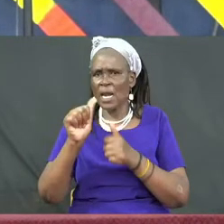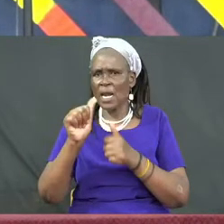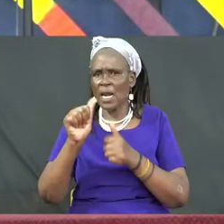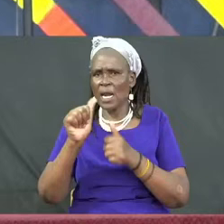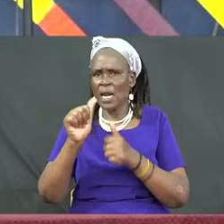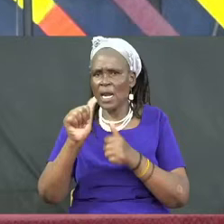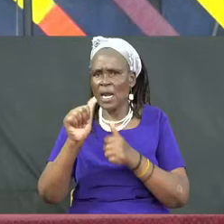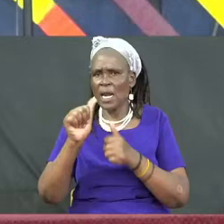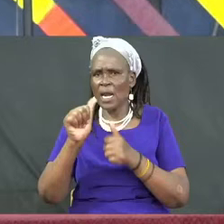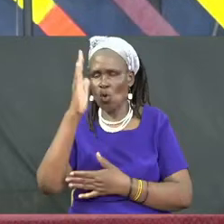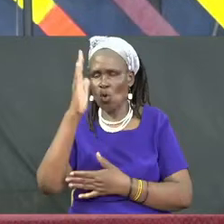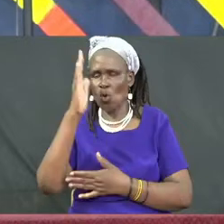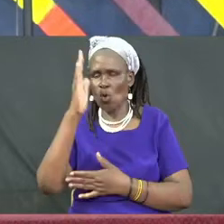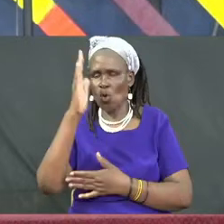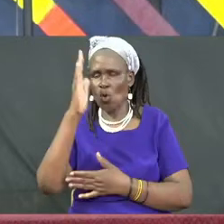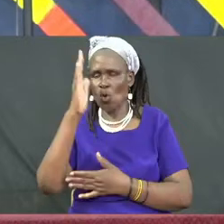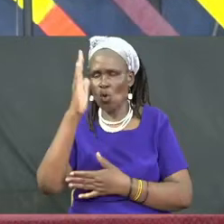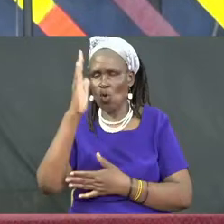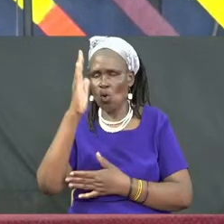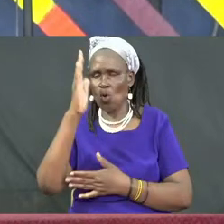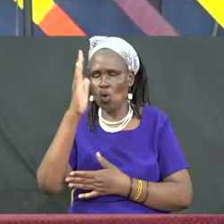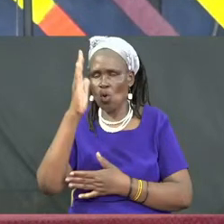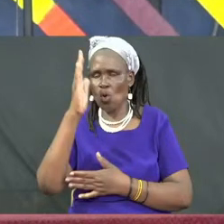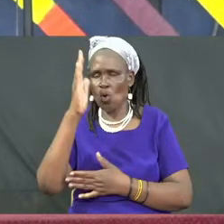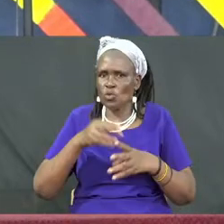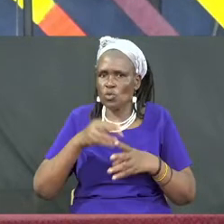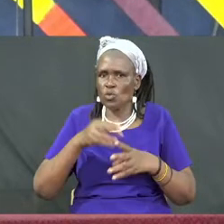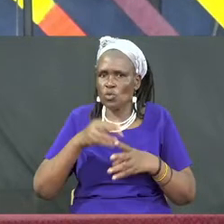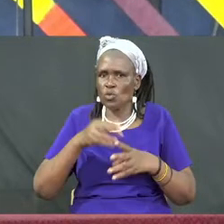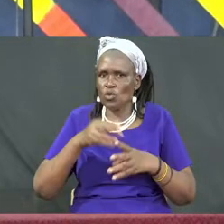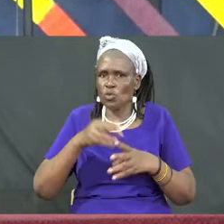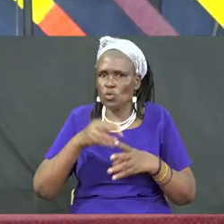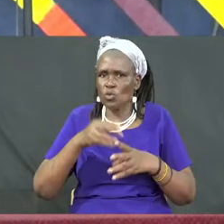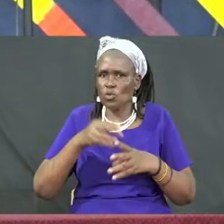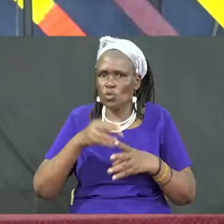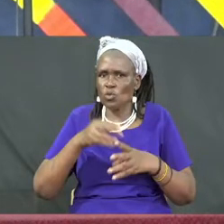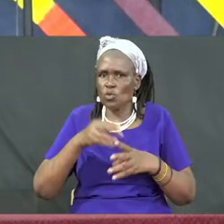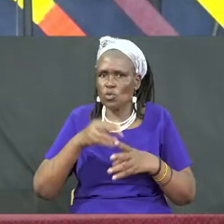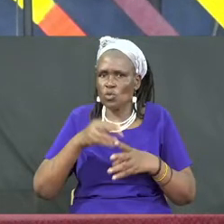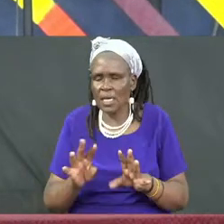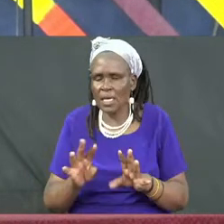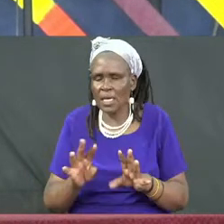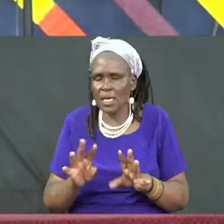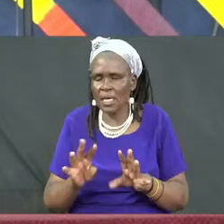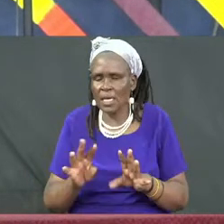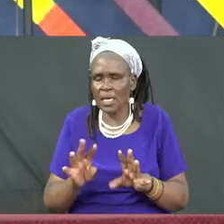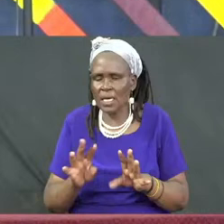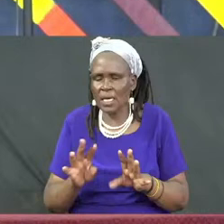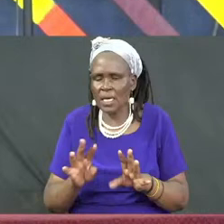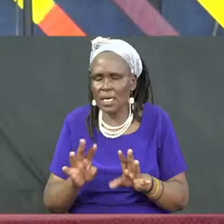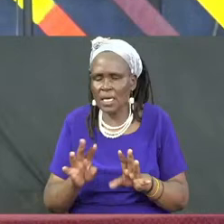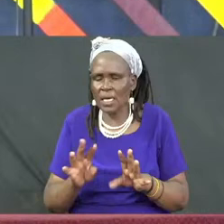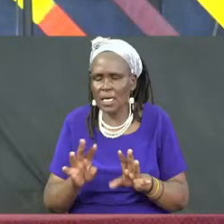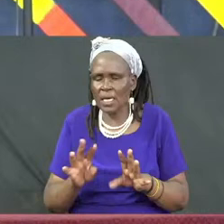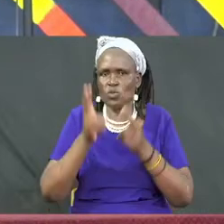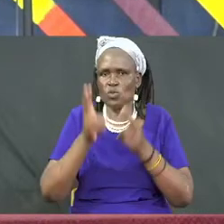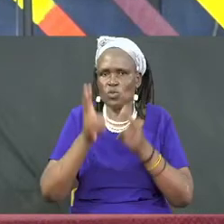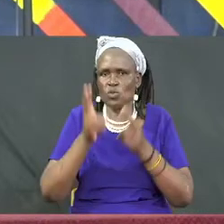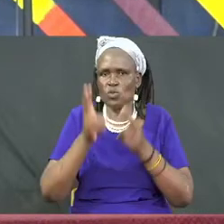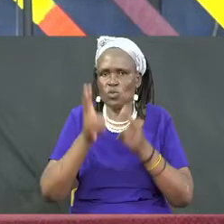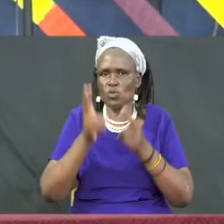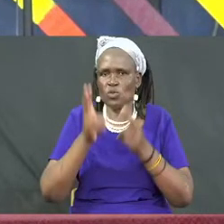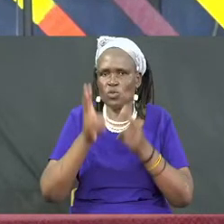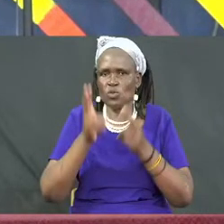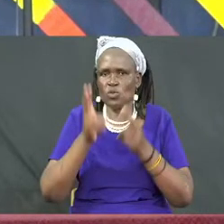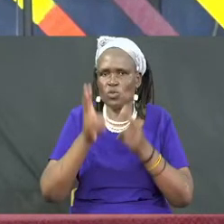God forbids him to go. And why does God forbid him to go? This is what the Bible says in Numbers chapter 22, verse 12. God said